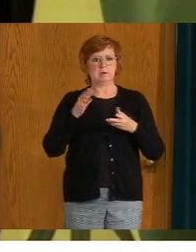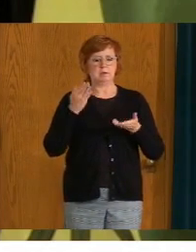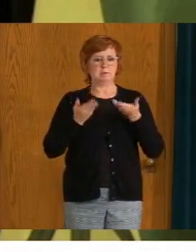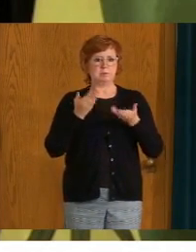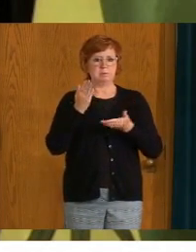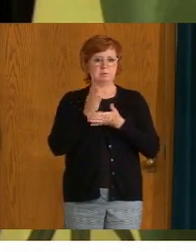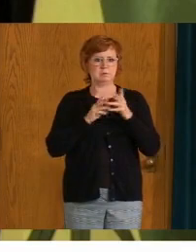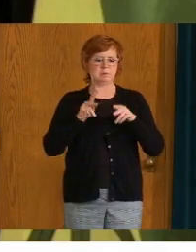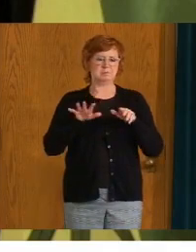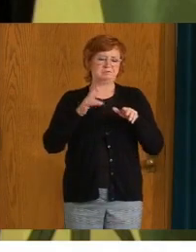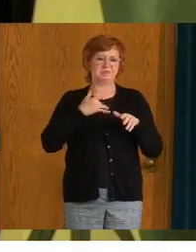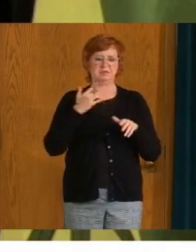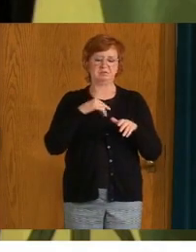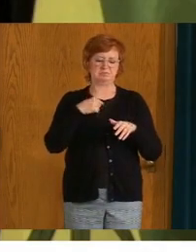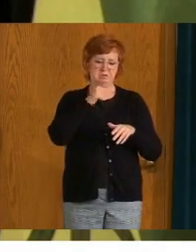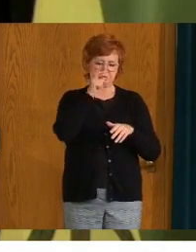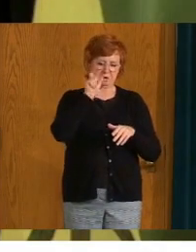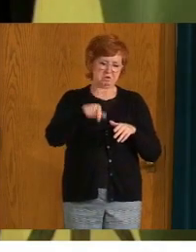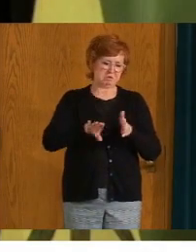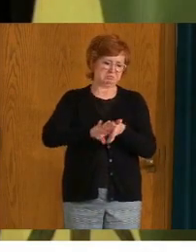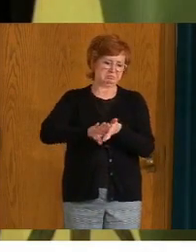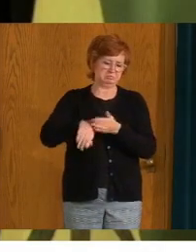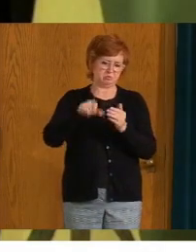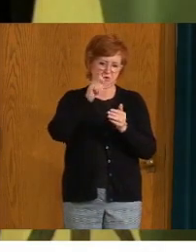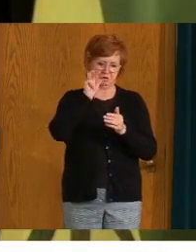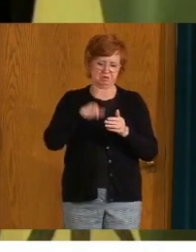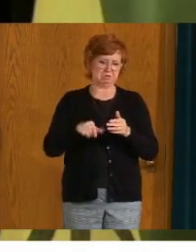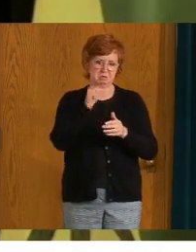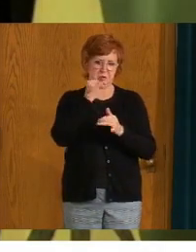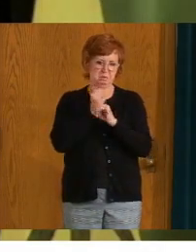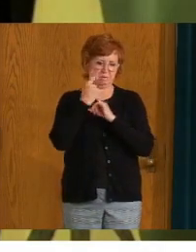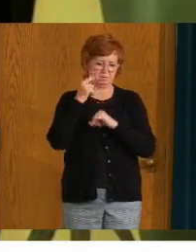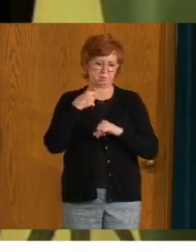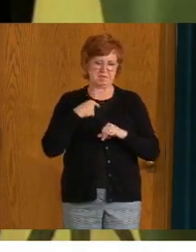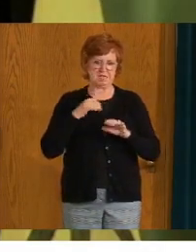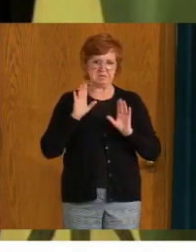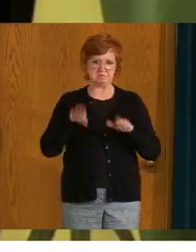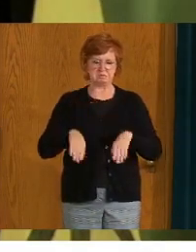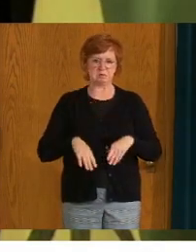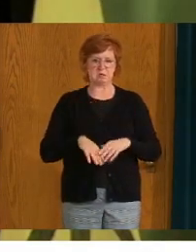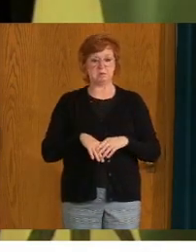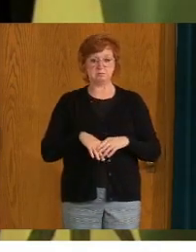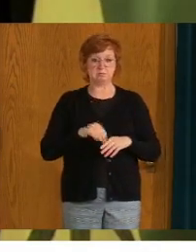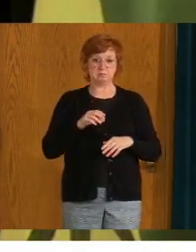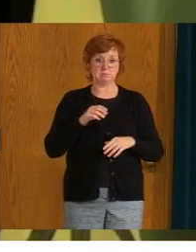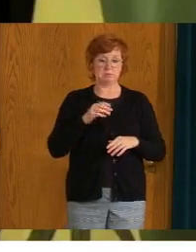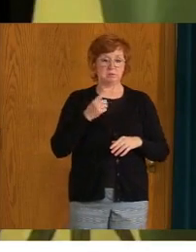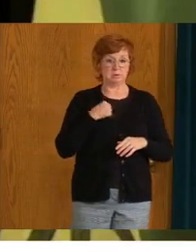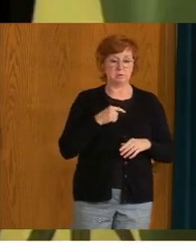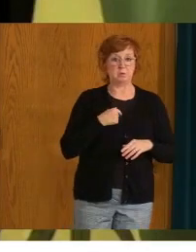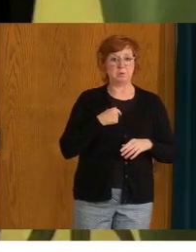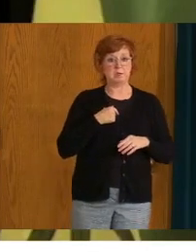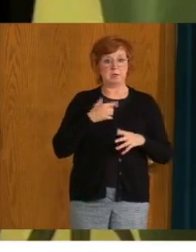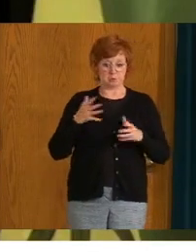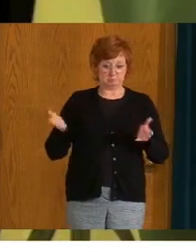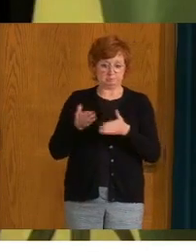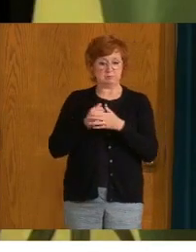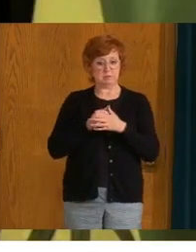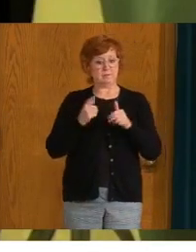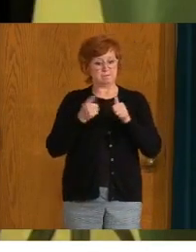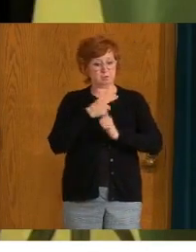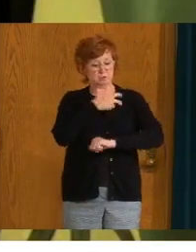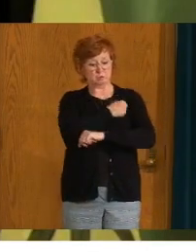might have with the what we talk about, the urgency to go out and get that first initial dose, which is proving